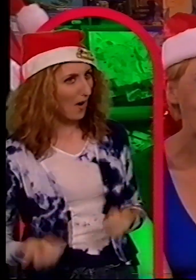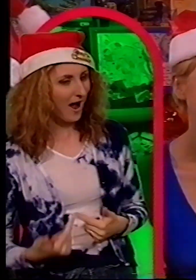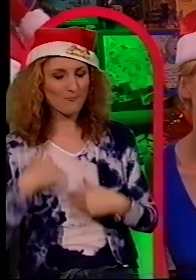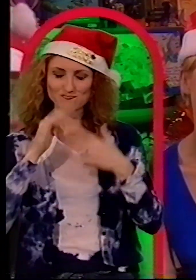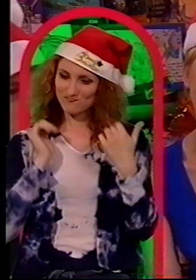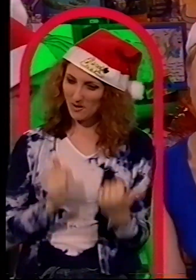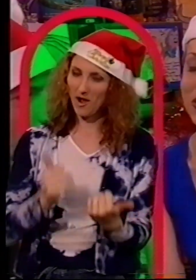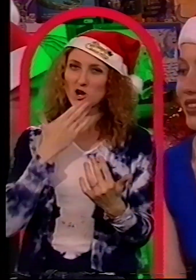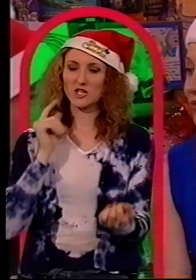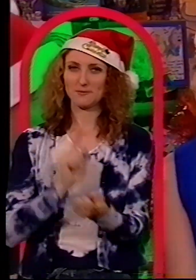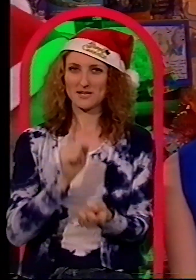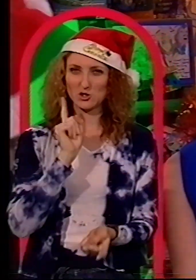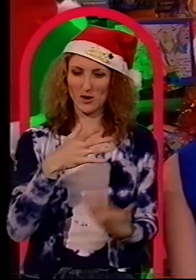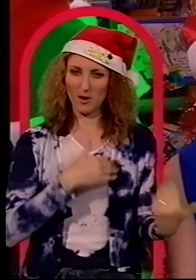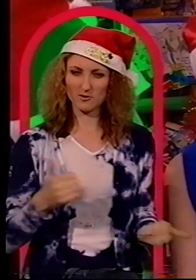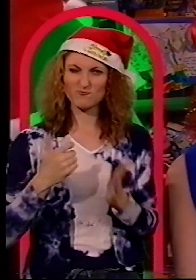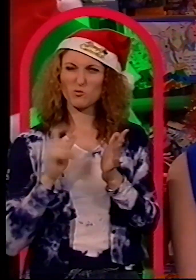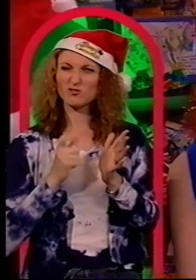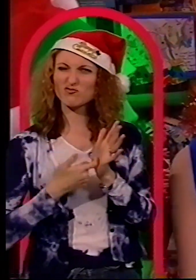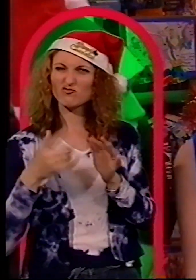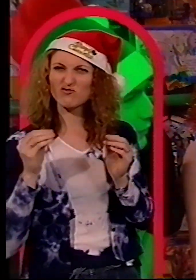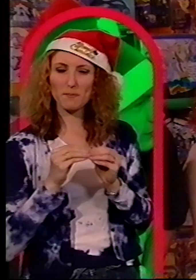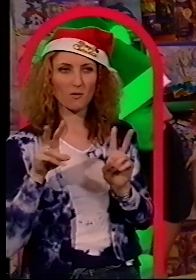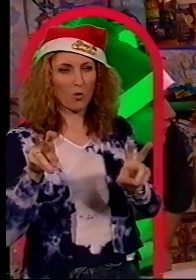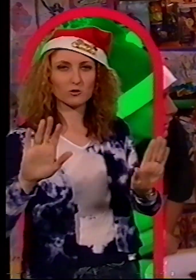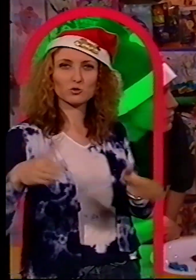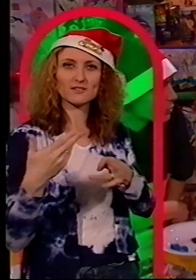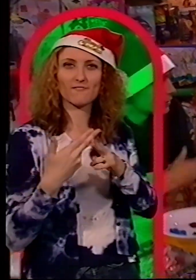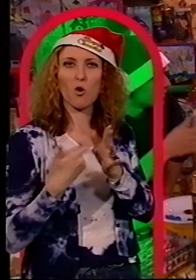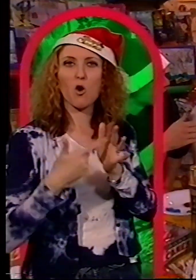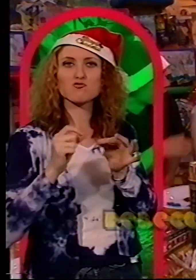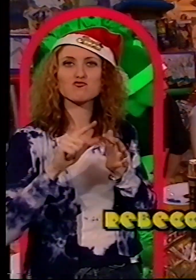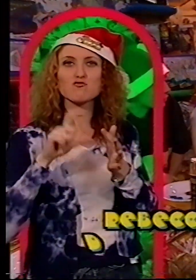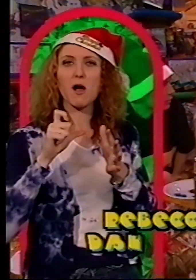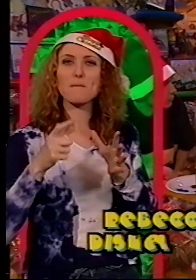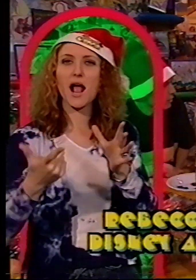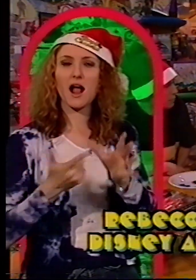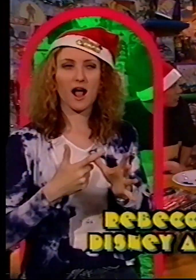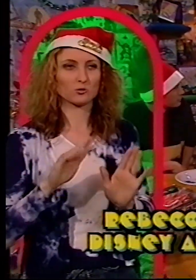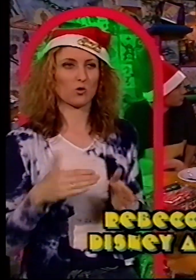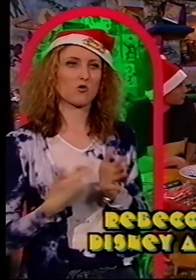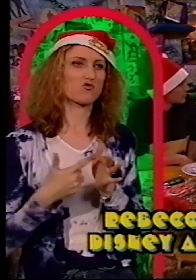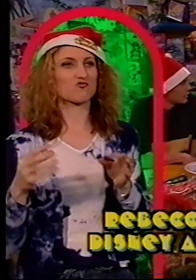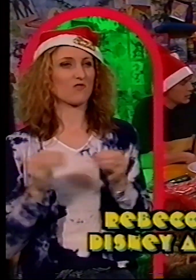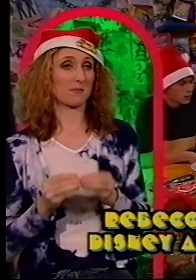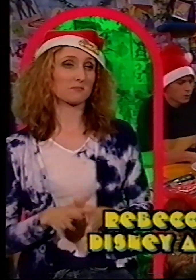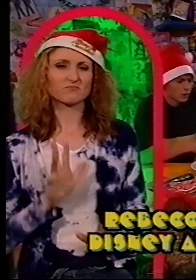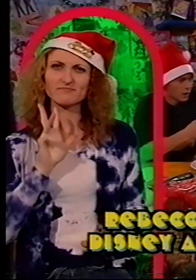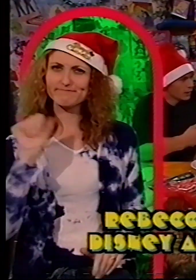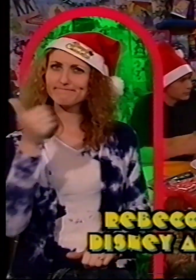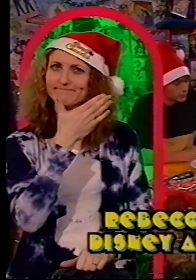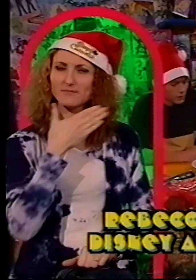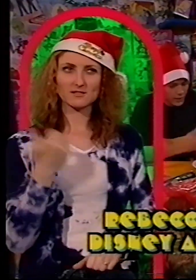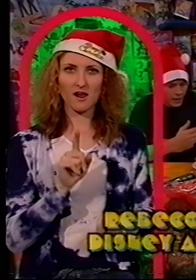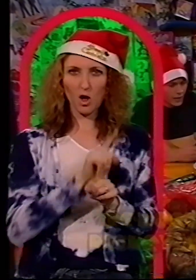Reb. Pretty good. Now, listen, good. What's Reb? This Reb? I'm calling you Rebecca. Like a shortened nickname sort of thing. Yeah, Reb. Yeah, Reb. It's nice. All new